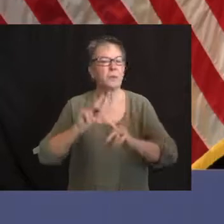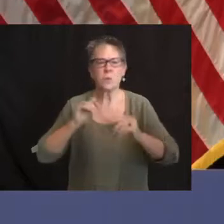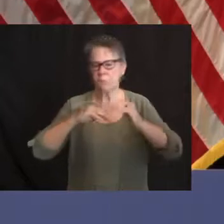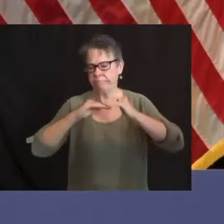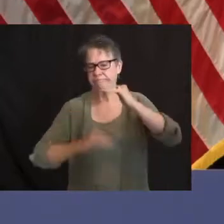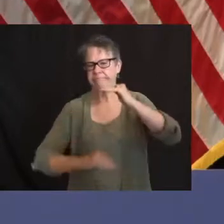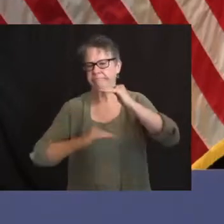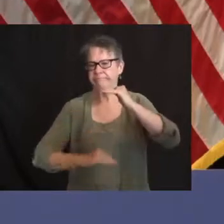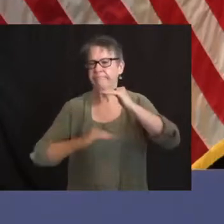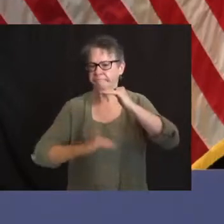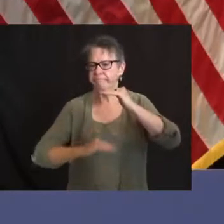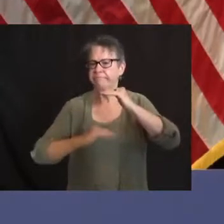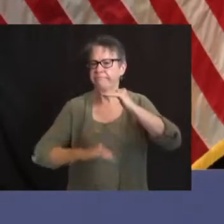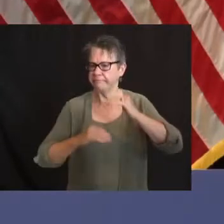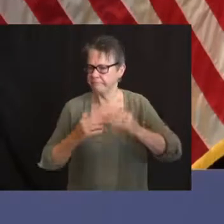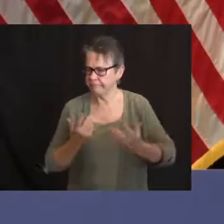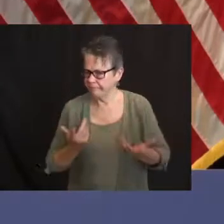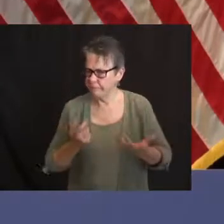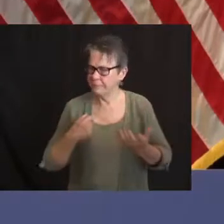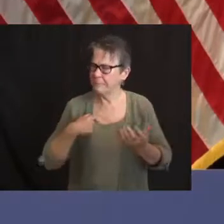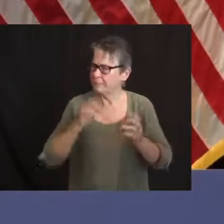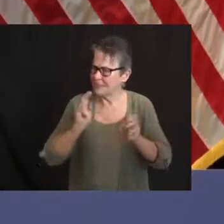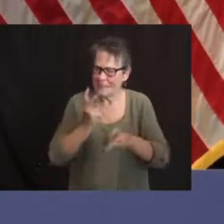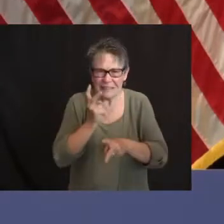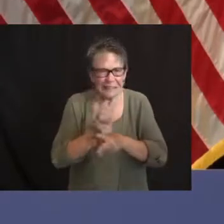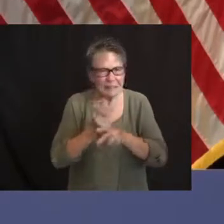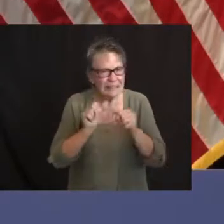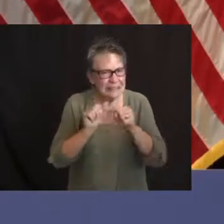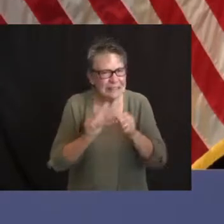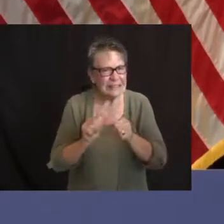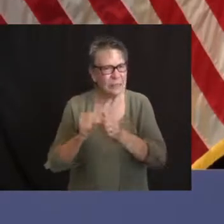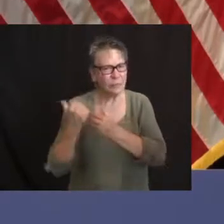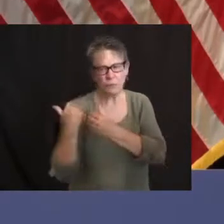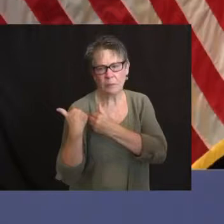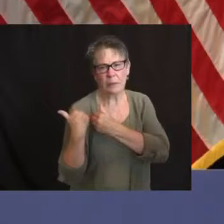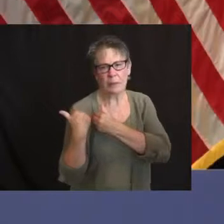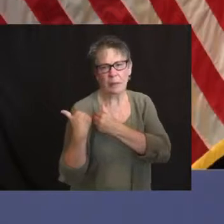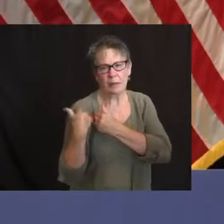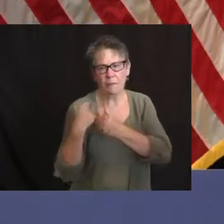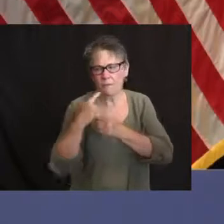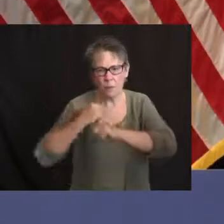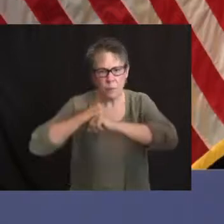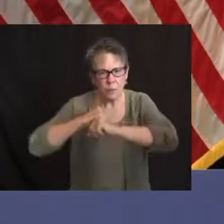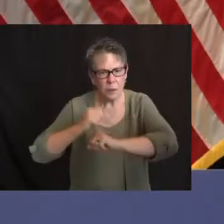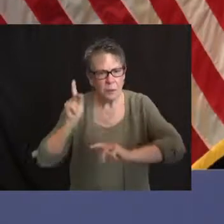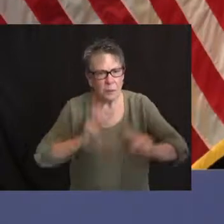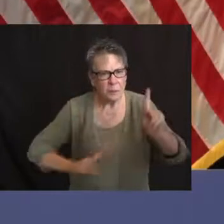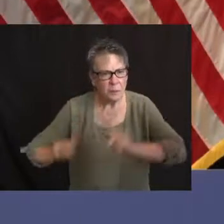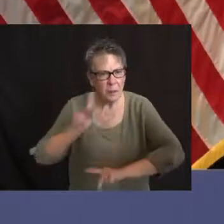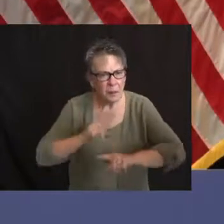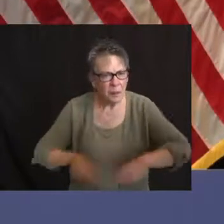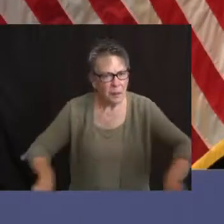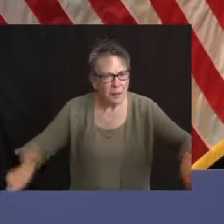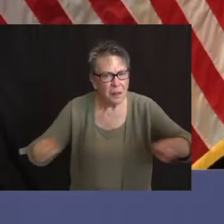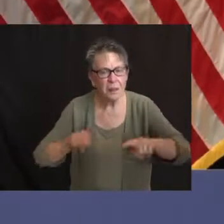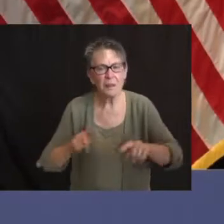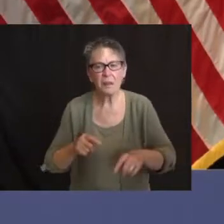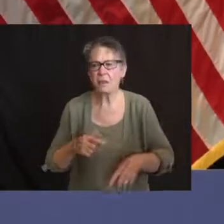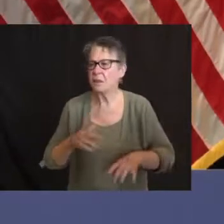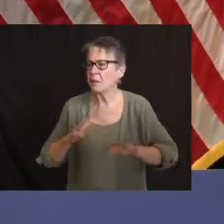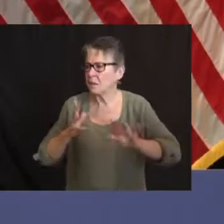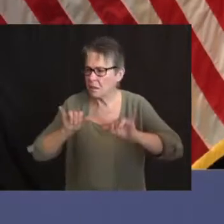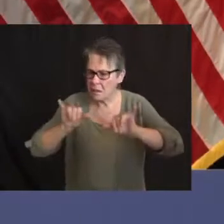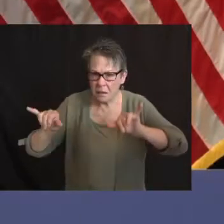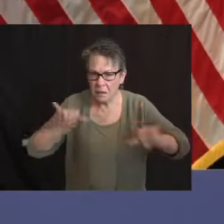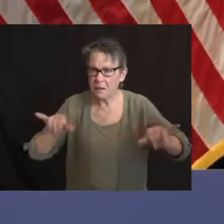up in a big way. I mean, we lifted the stay-at-home. We've increased indoor and outdoor gatherings. Faith is going to kick